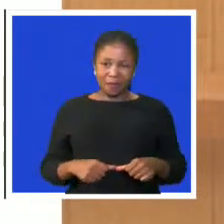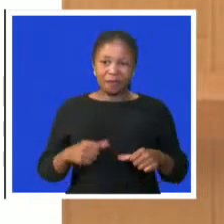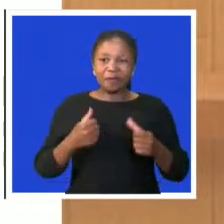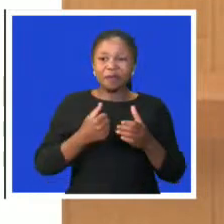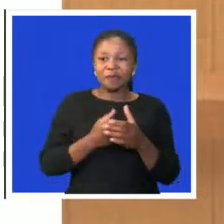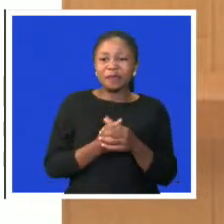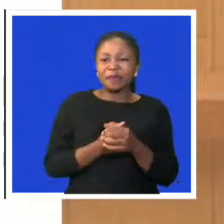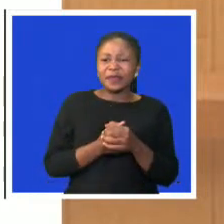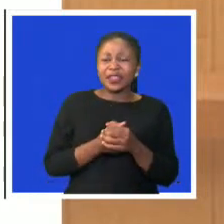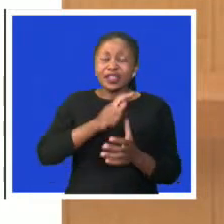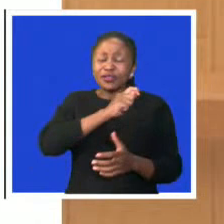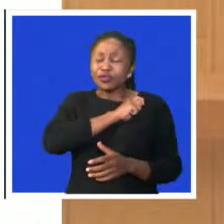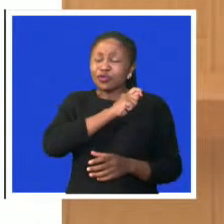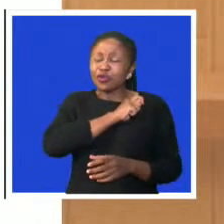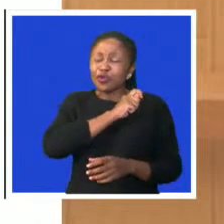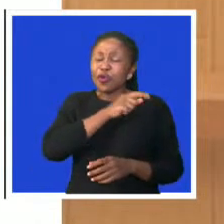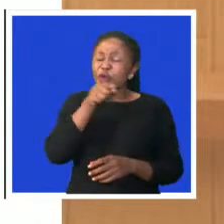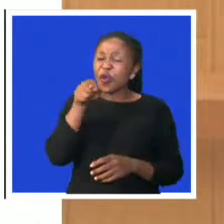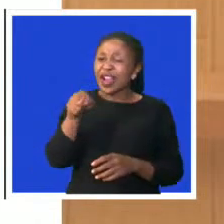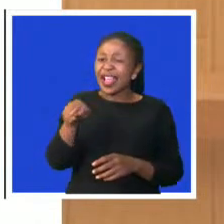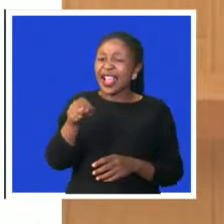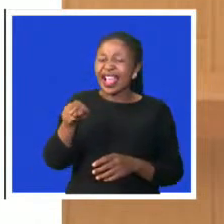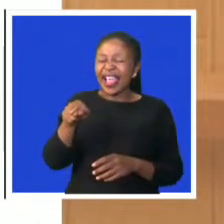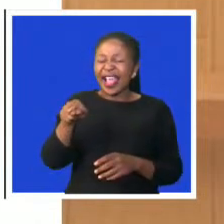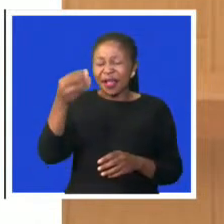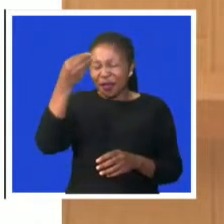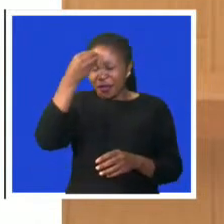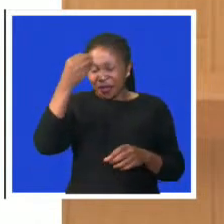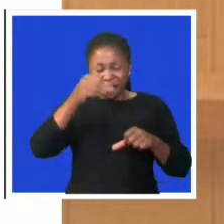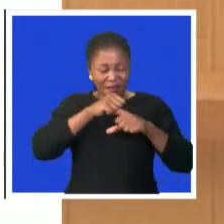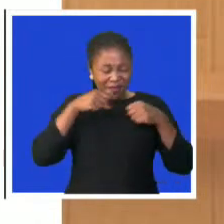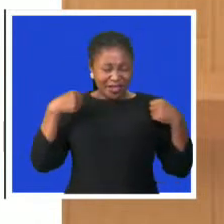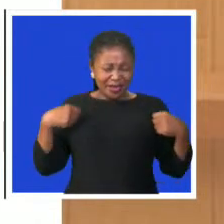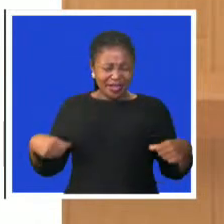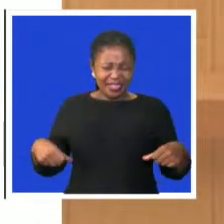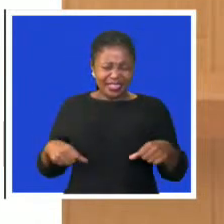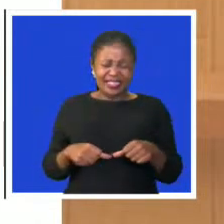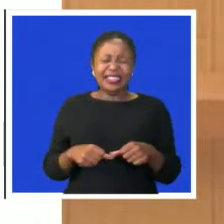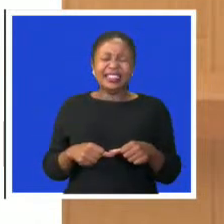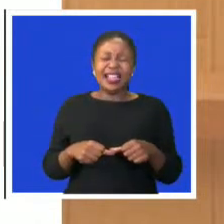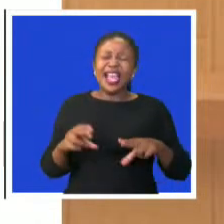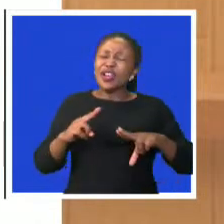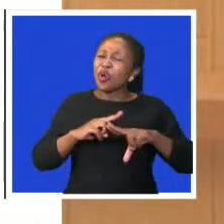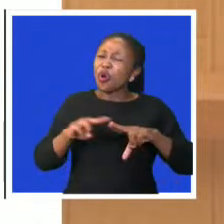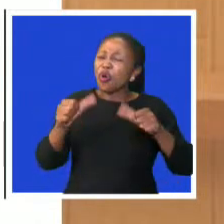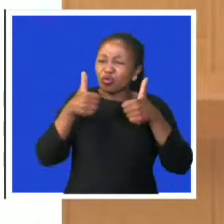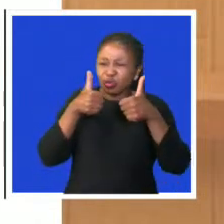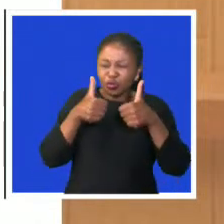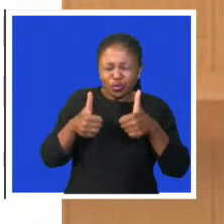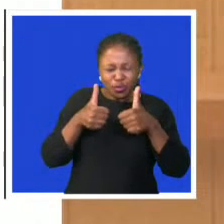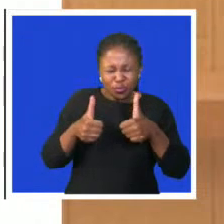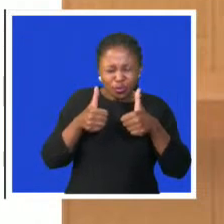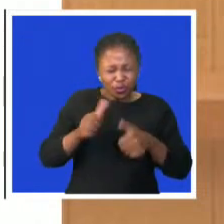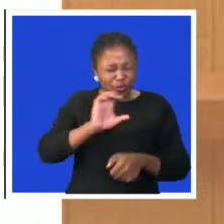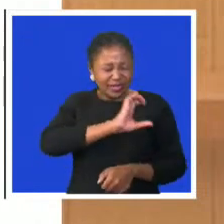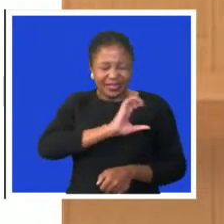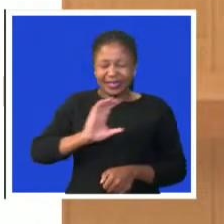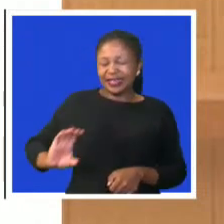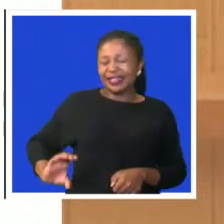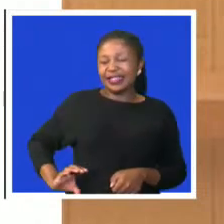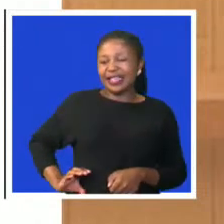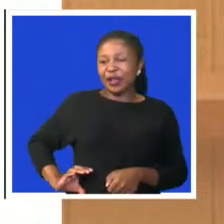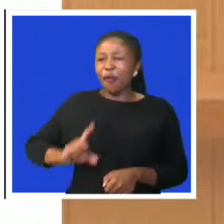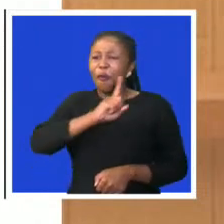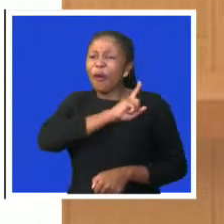Gospels, dear Lena, as hypocrites or pretenders. I am sure, dear Lena, that in our local